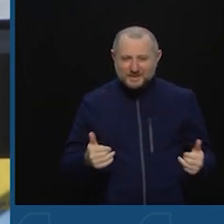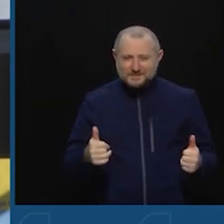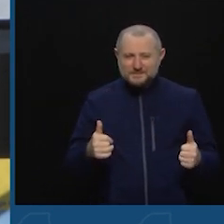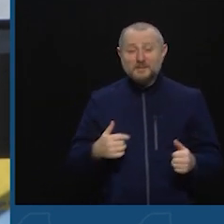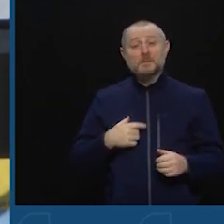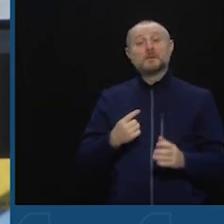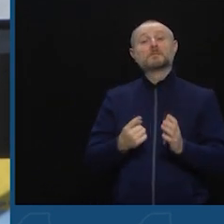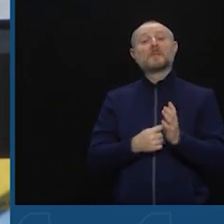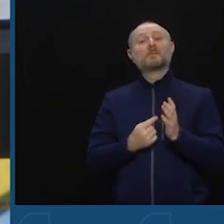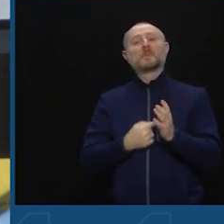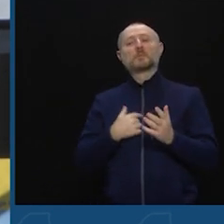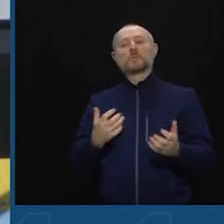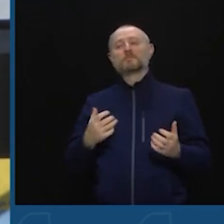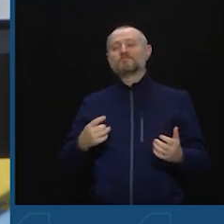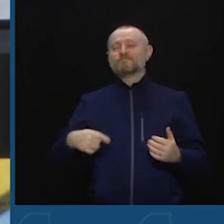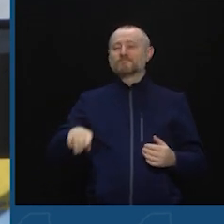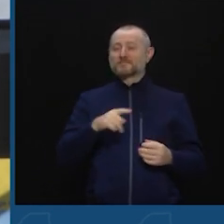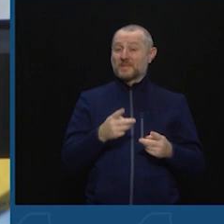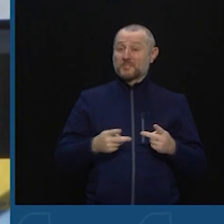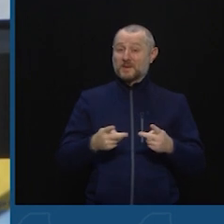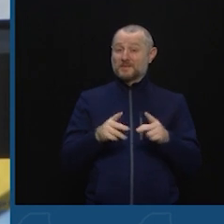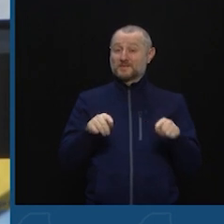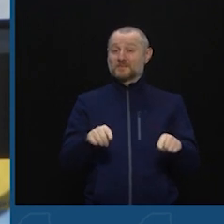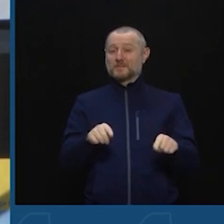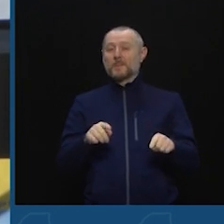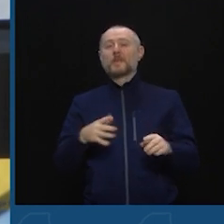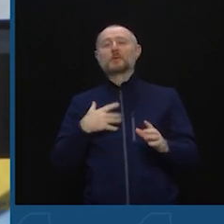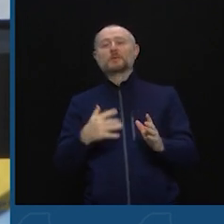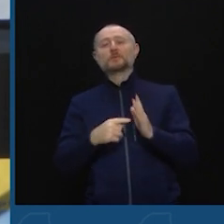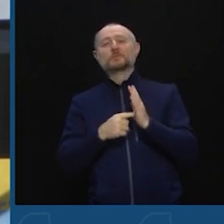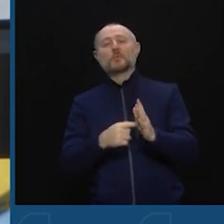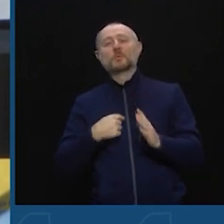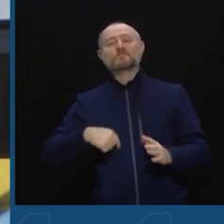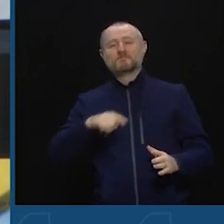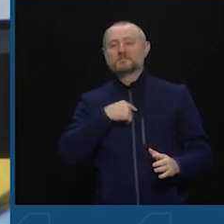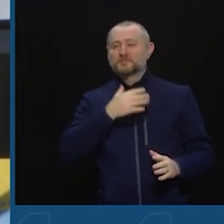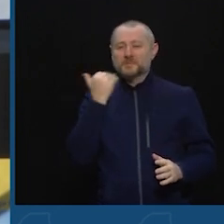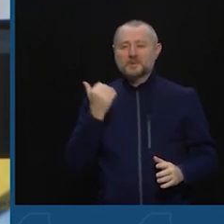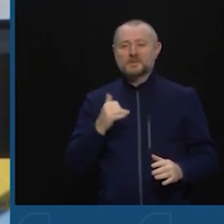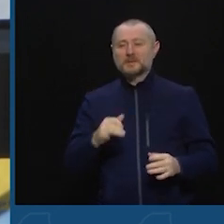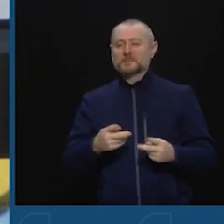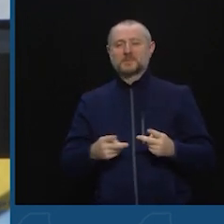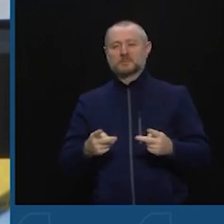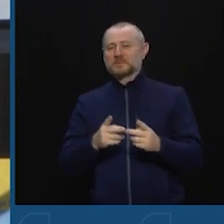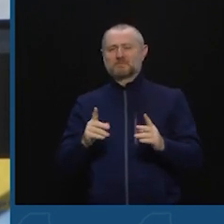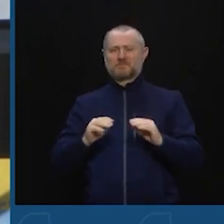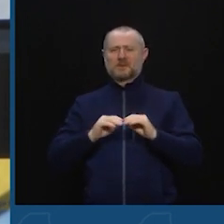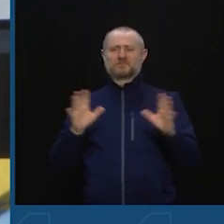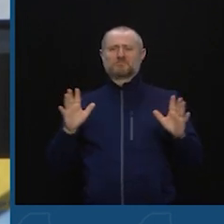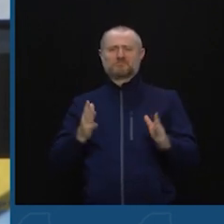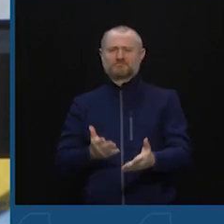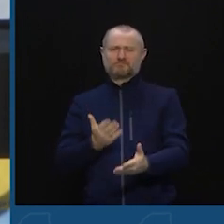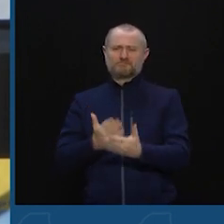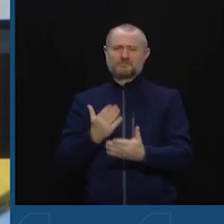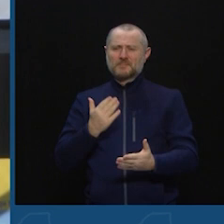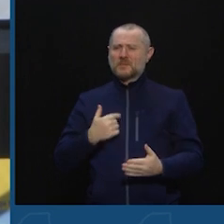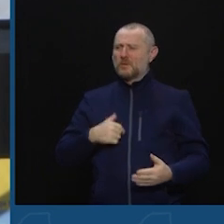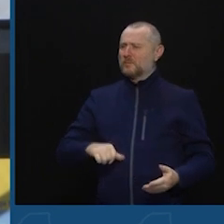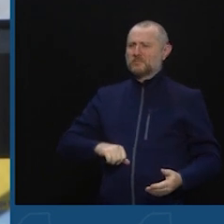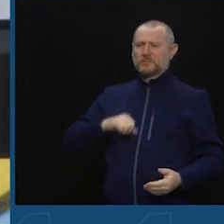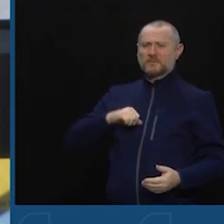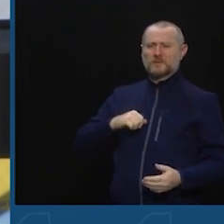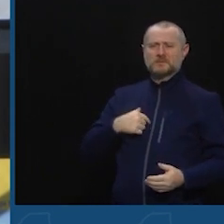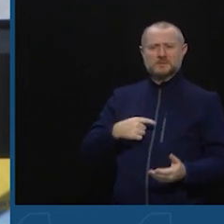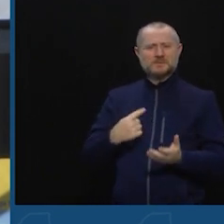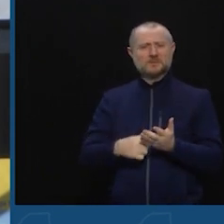to speak that loudly as well, and this place shouts it from the mountaintops. And that is why I'm so proud as we talk about a new vision, a